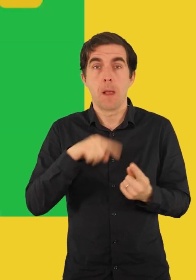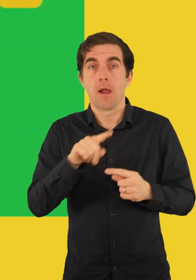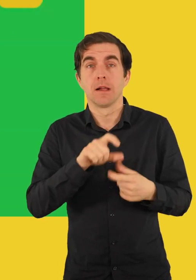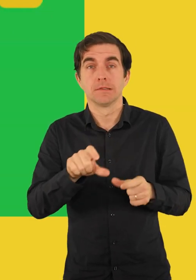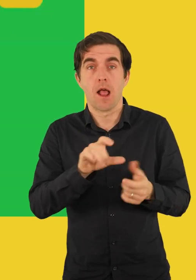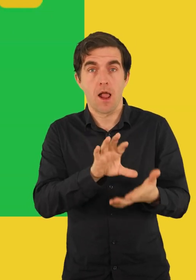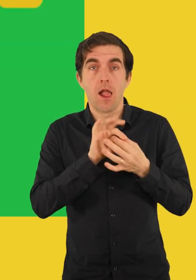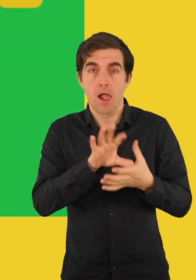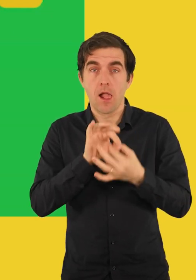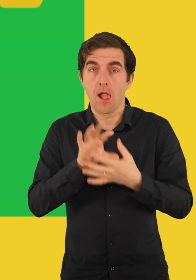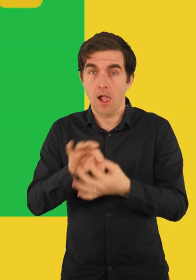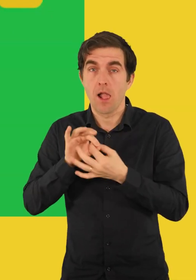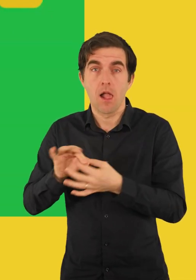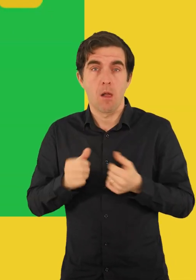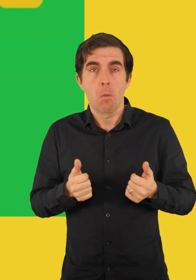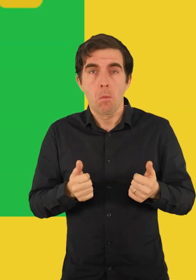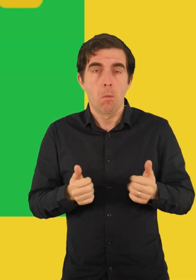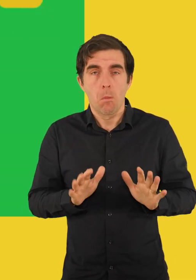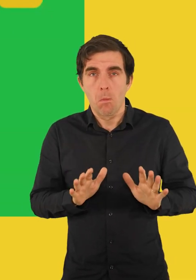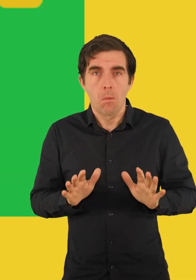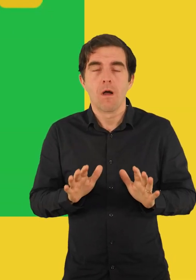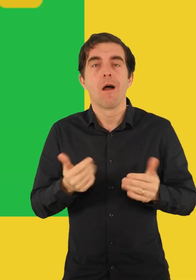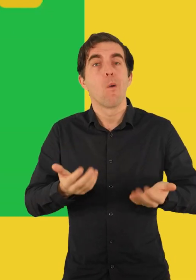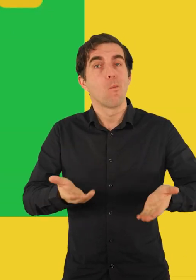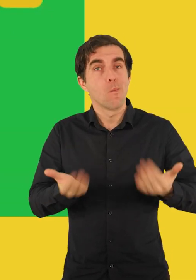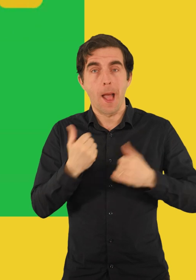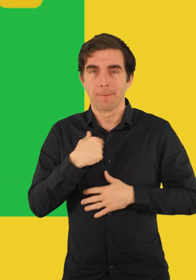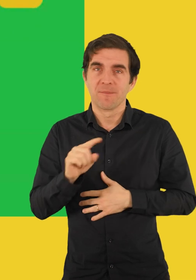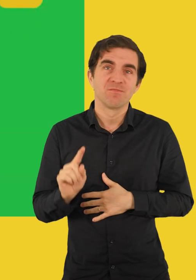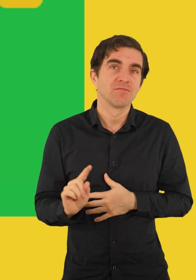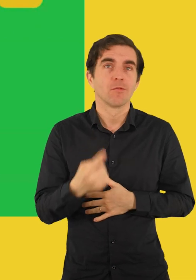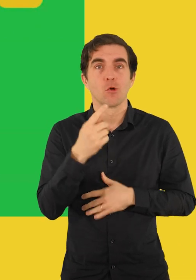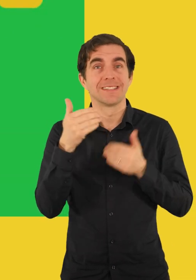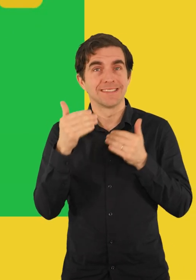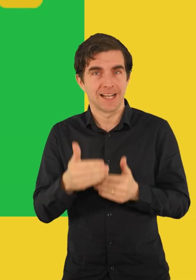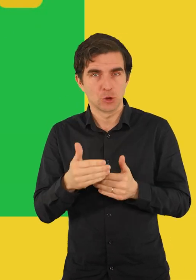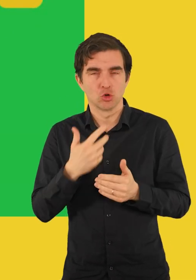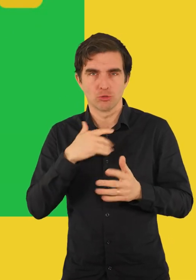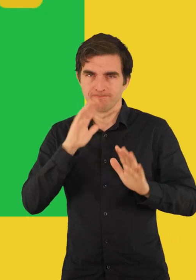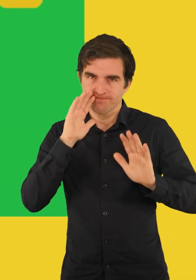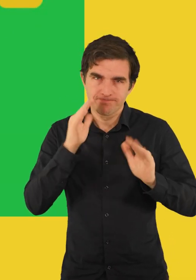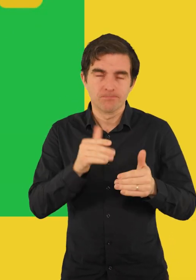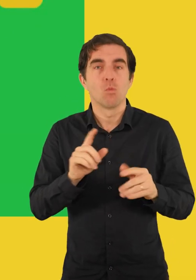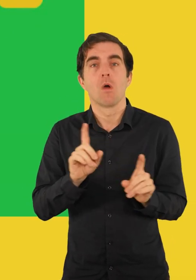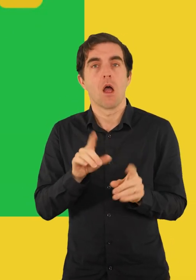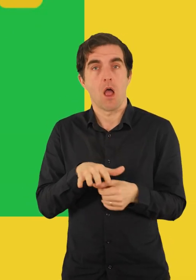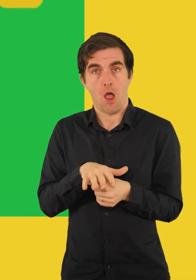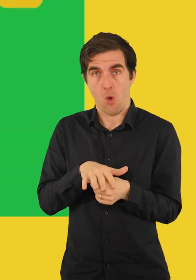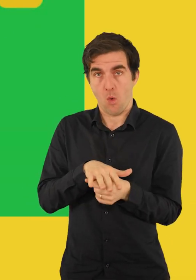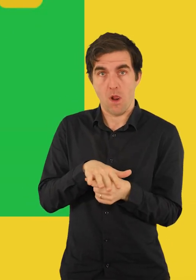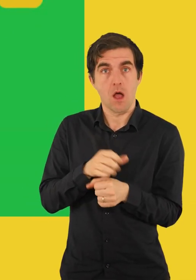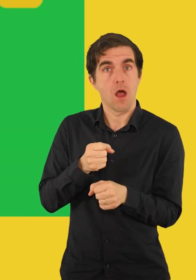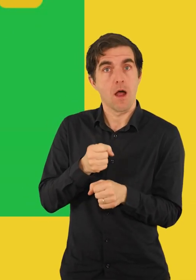are able to join the session. Welcome to our first session dedicated to the work of